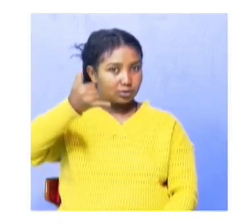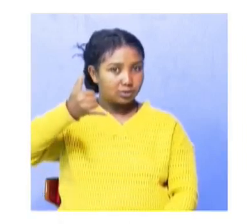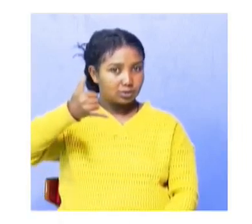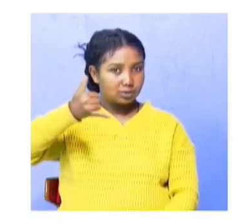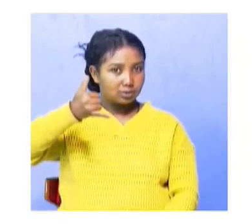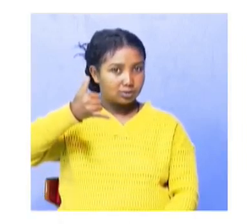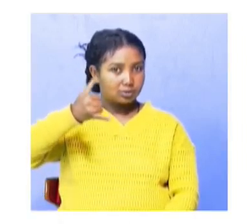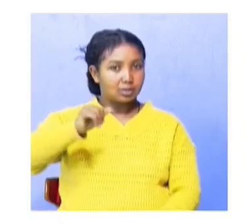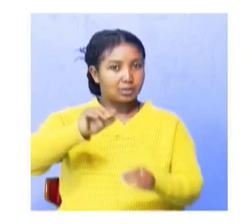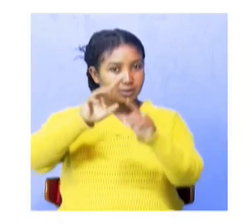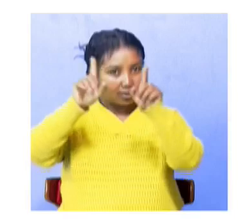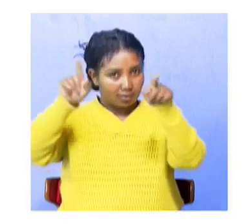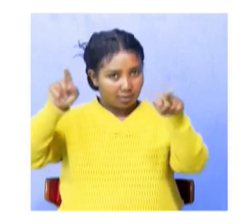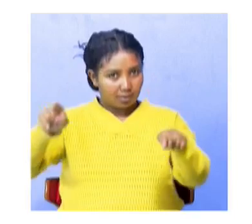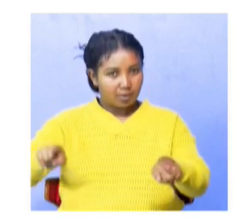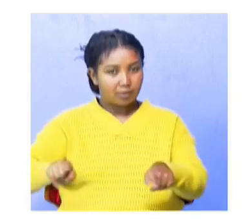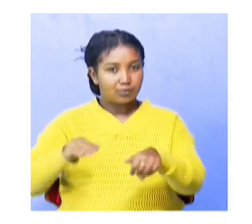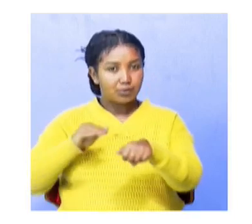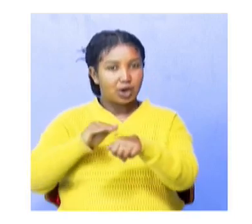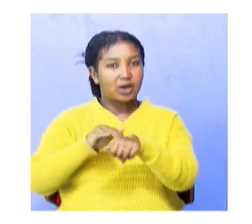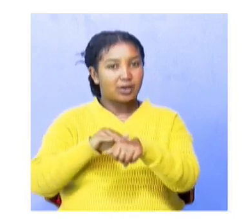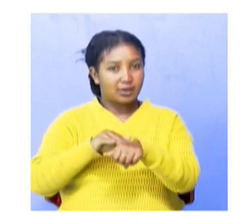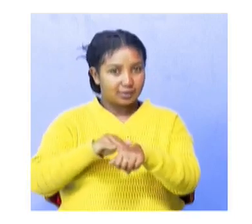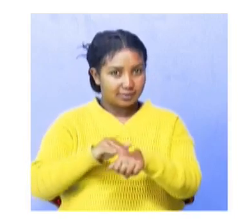in the bracket, ring.